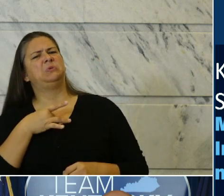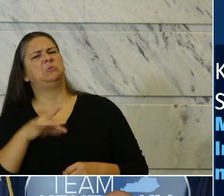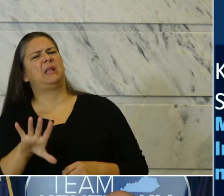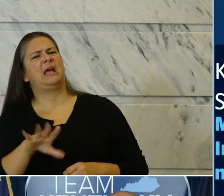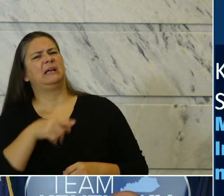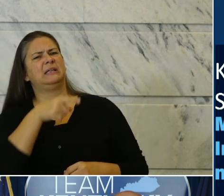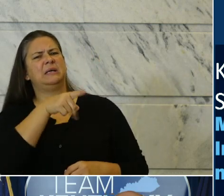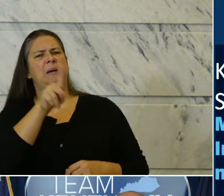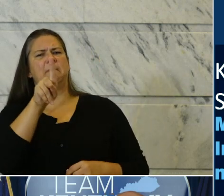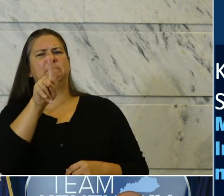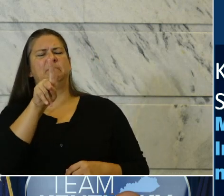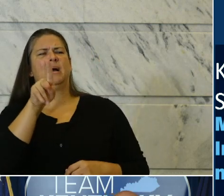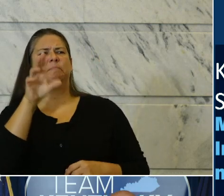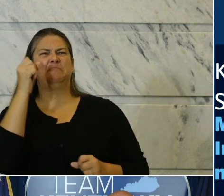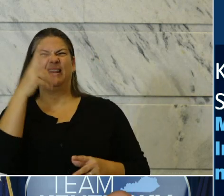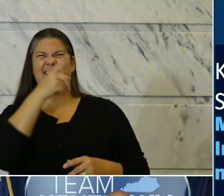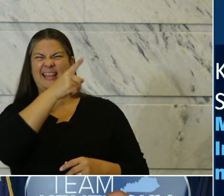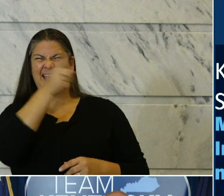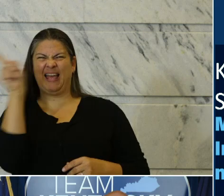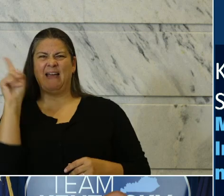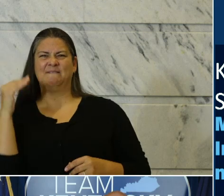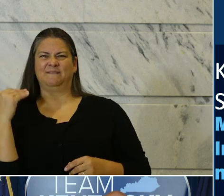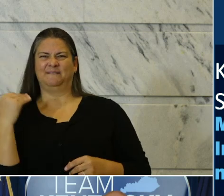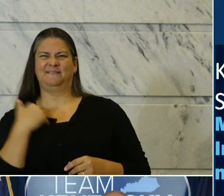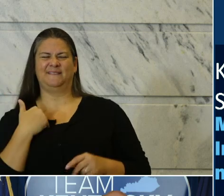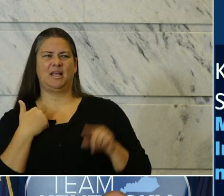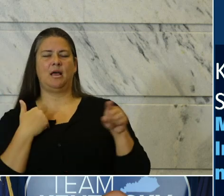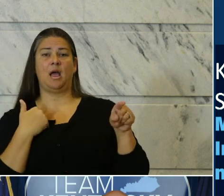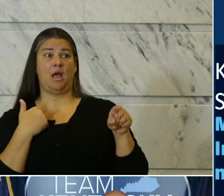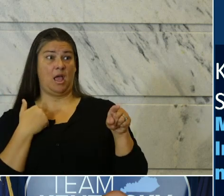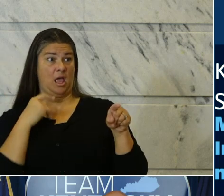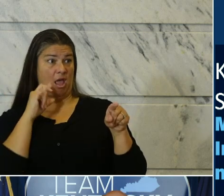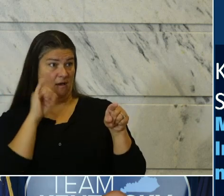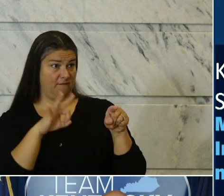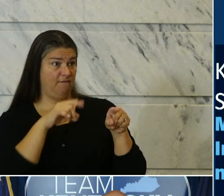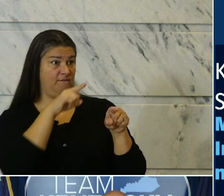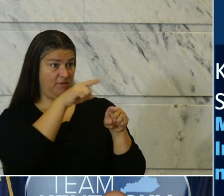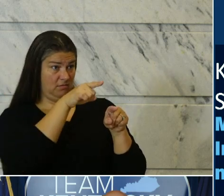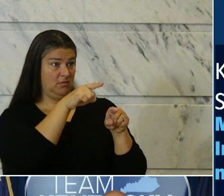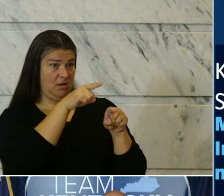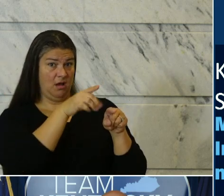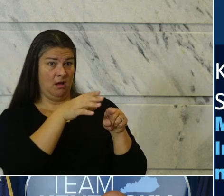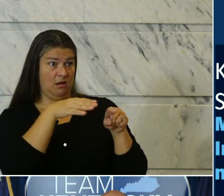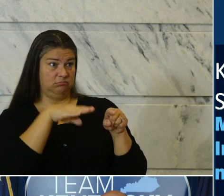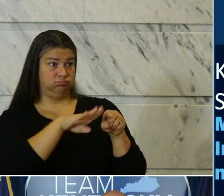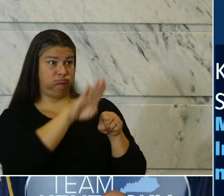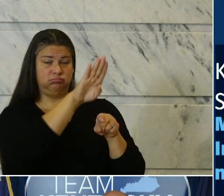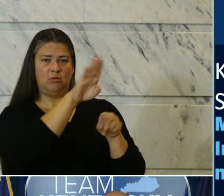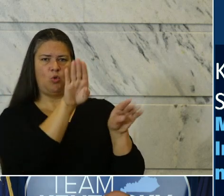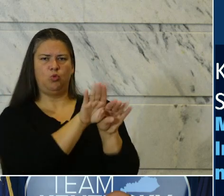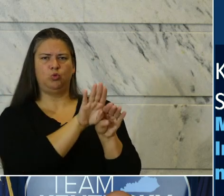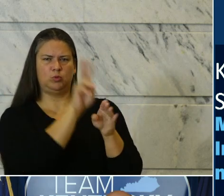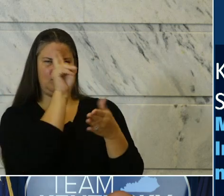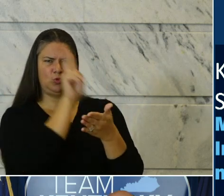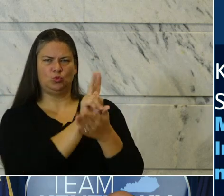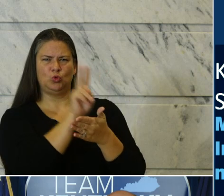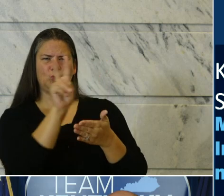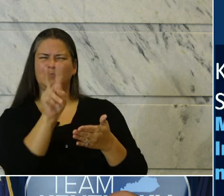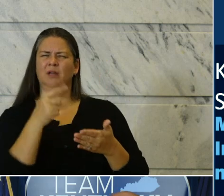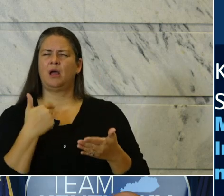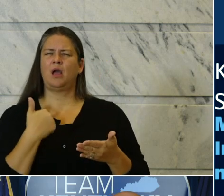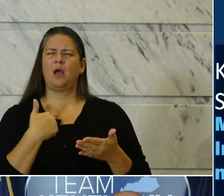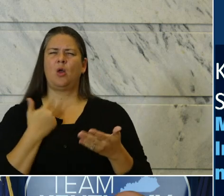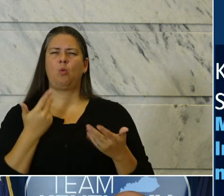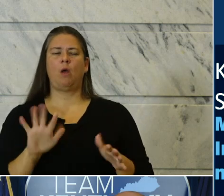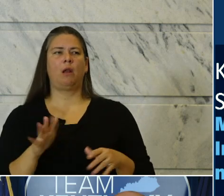wanted to use the metric as much as possible to guide decisions to open and close and not pick an arbitrary number